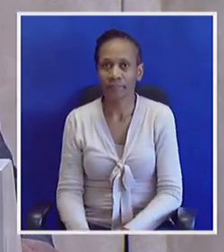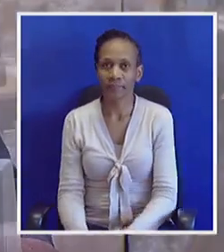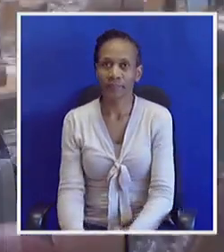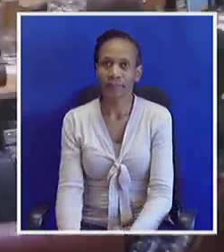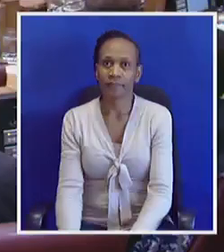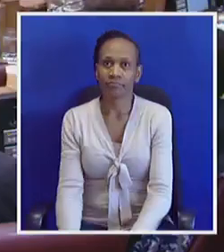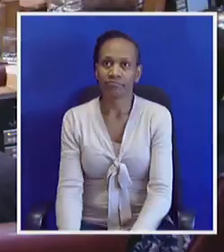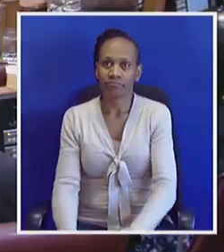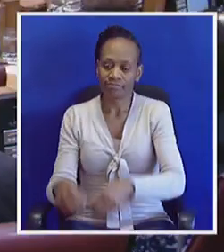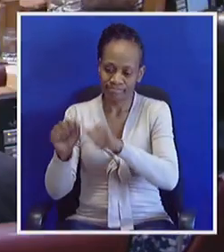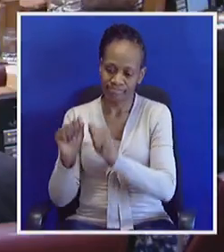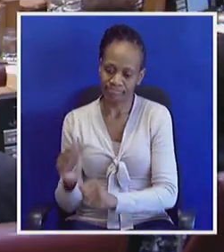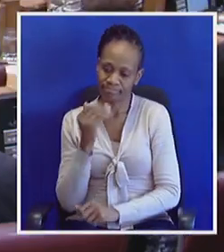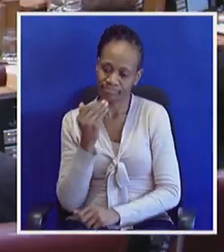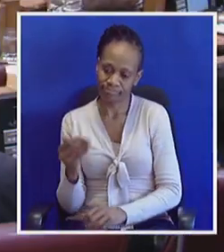Thank you, Honorable Chair.